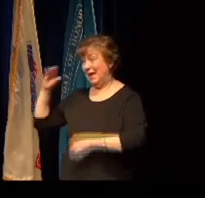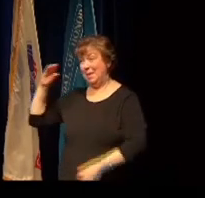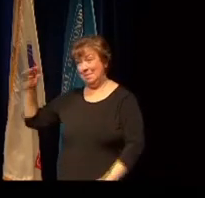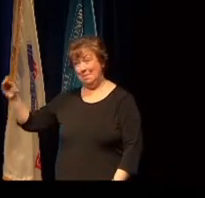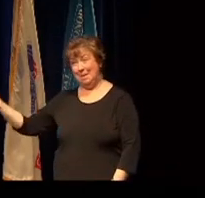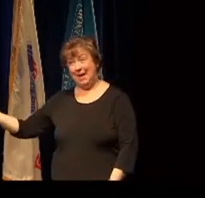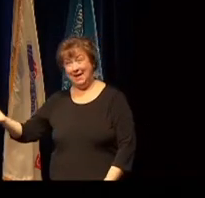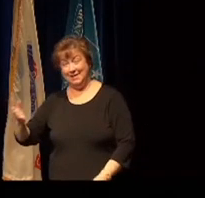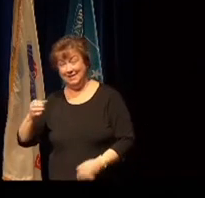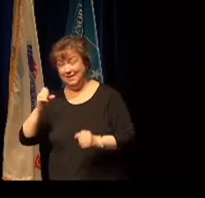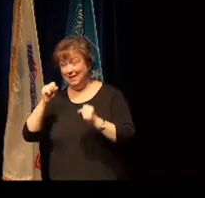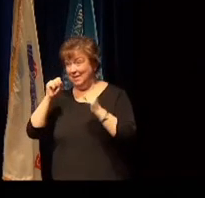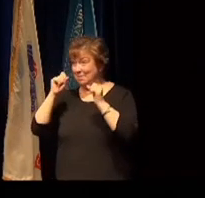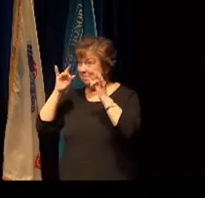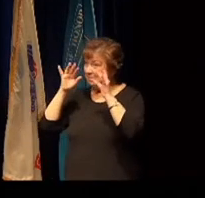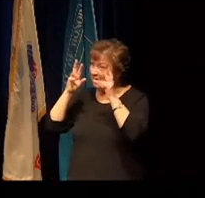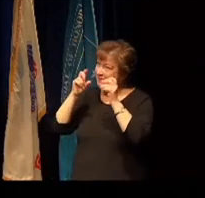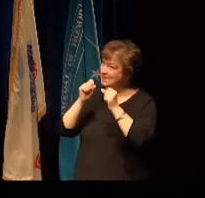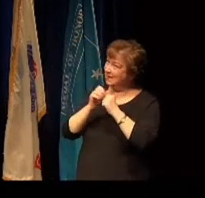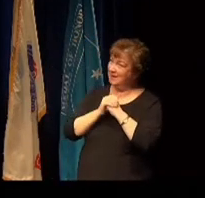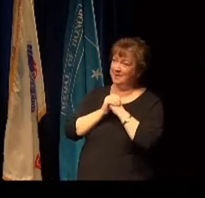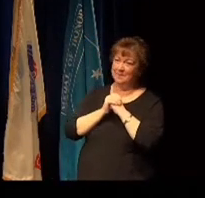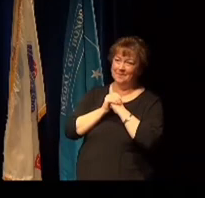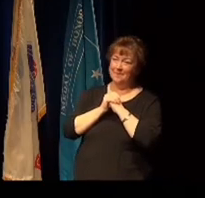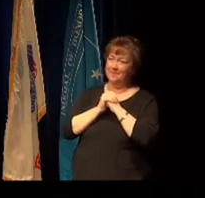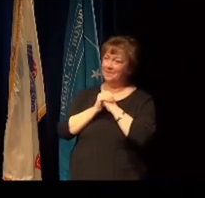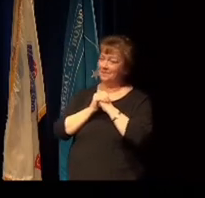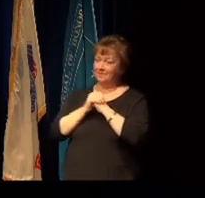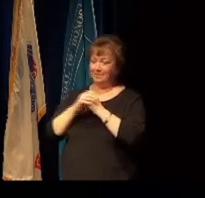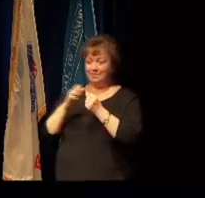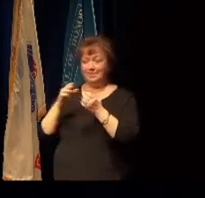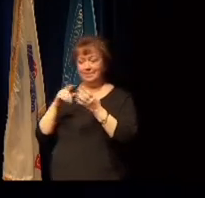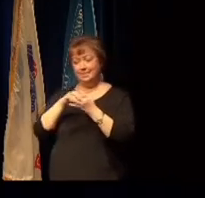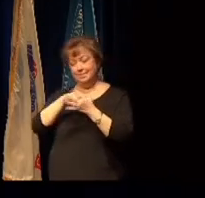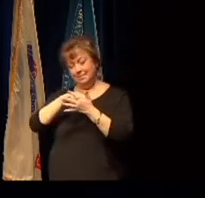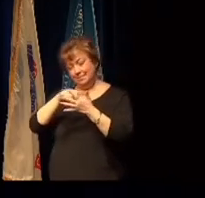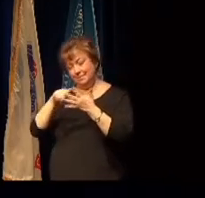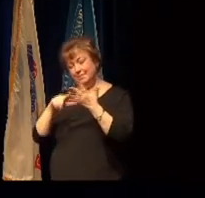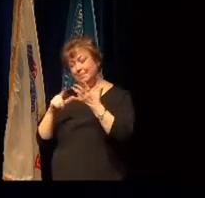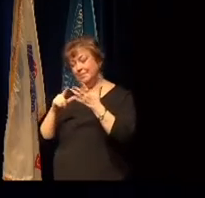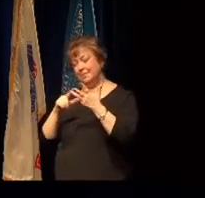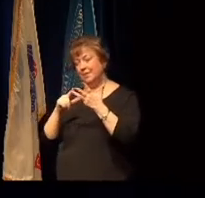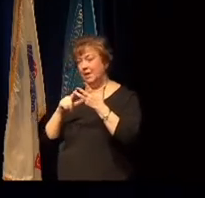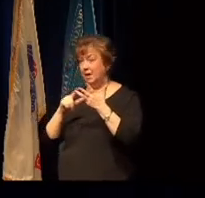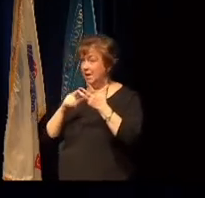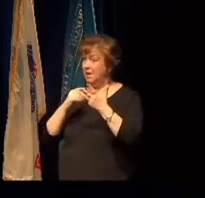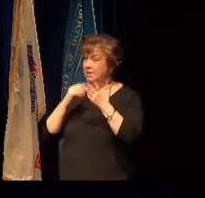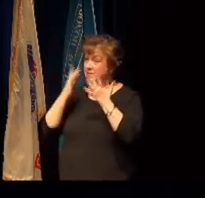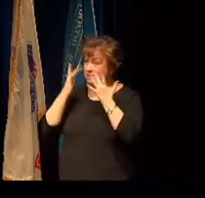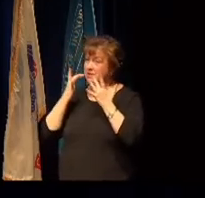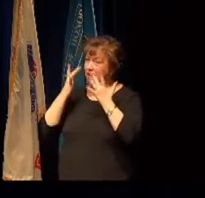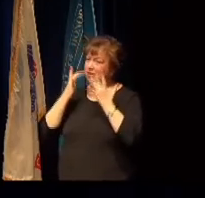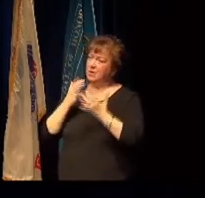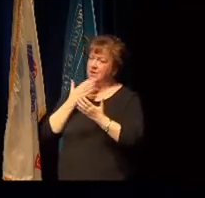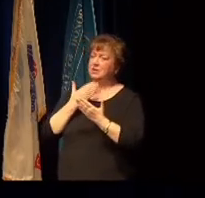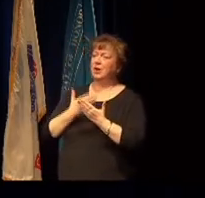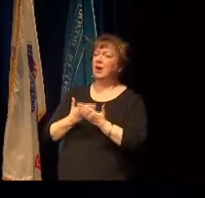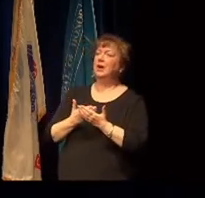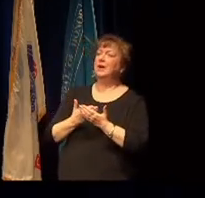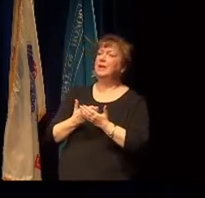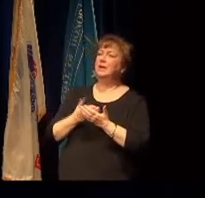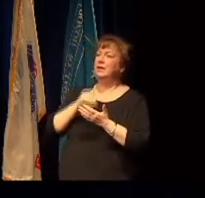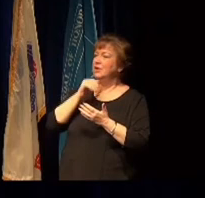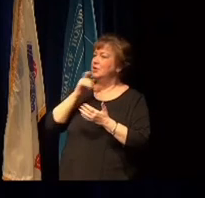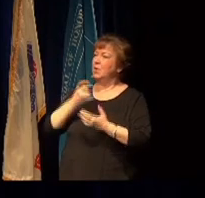Unbelievable. So the fourth thing is to realize that sorrow is good. You don't have to hold it back.